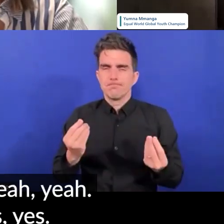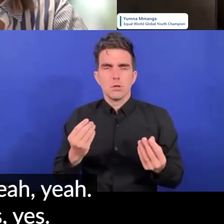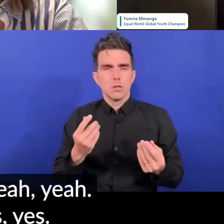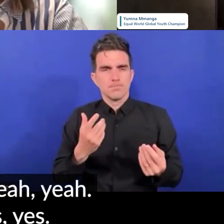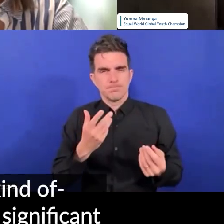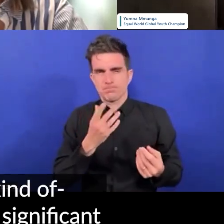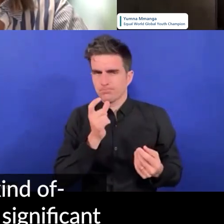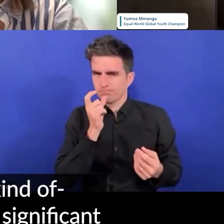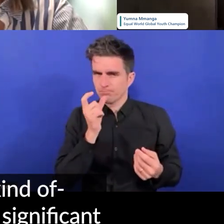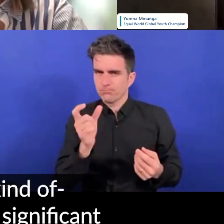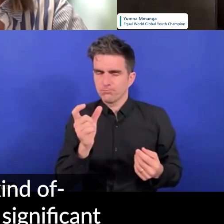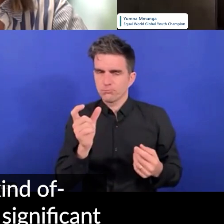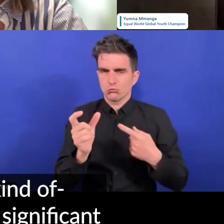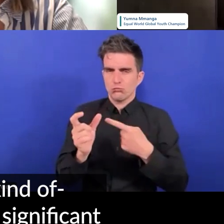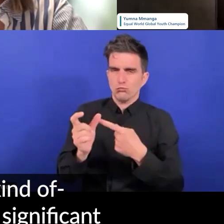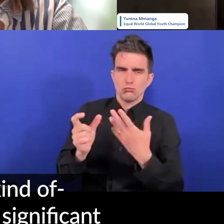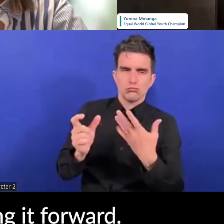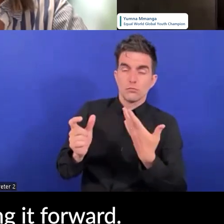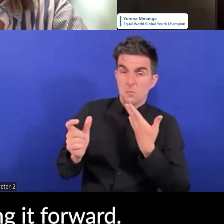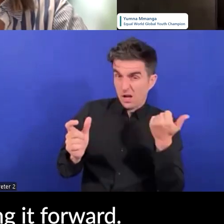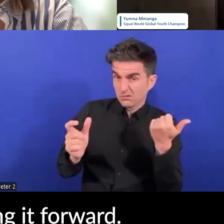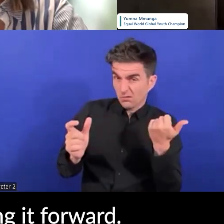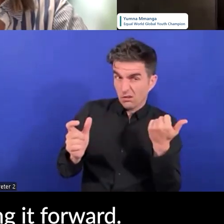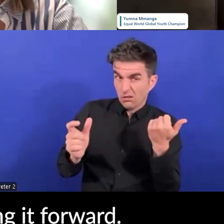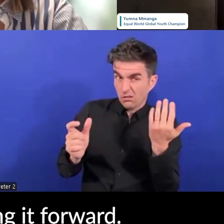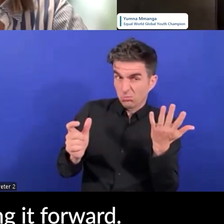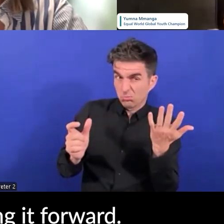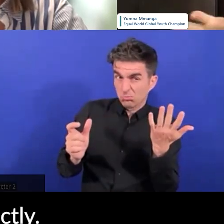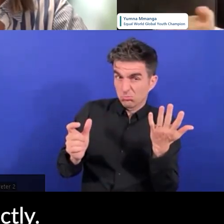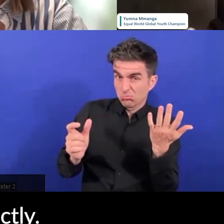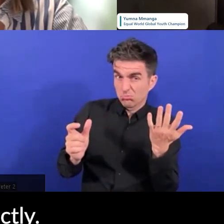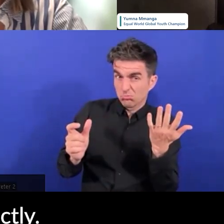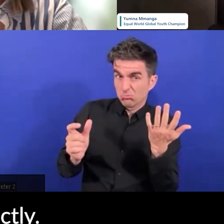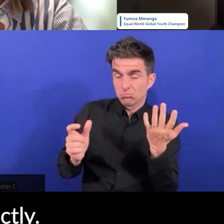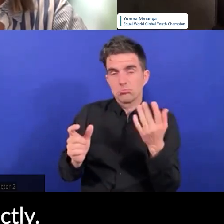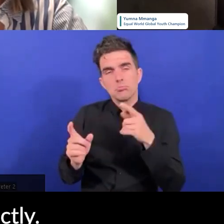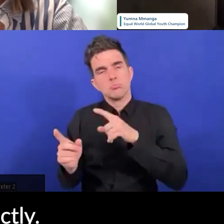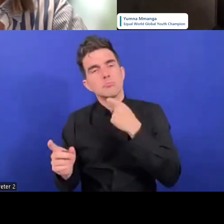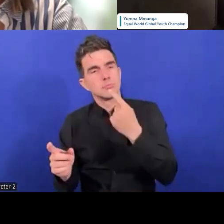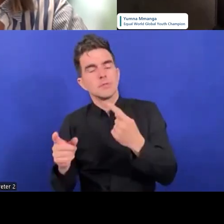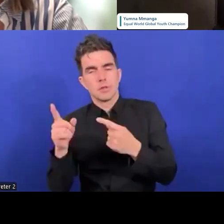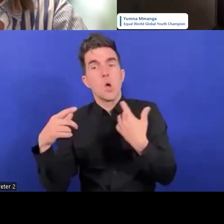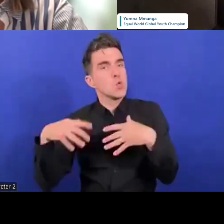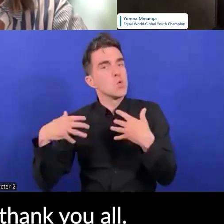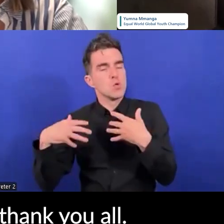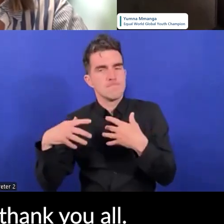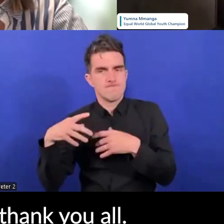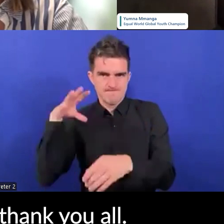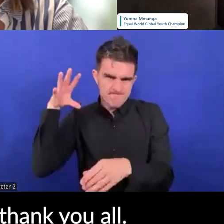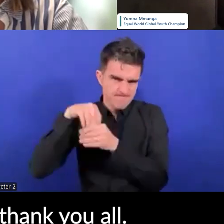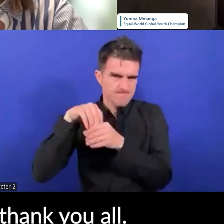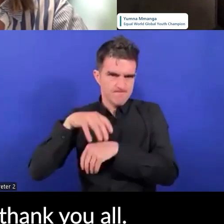yeah, yeah. yes, yes. So we can They have played kind a of significant role, yeah, in taking it exactly, forward. Yes. exactly. Mm.